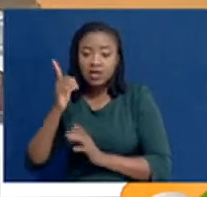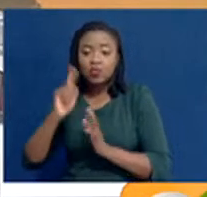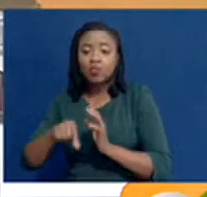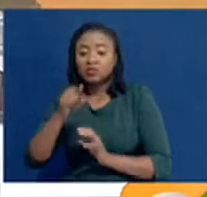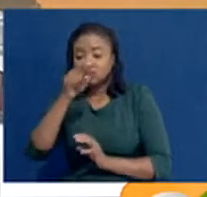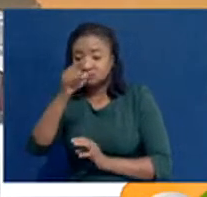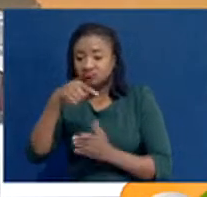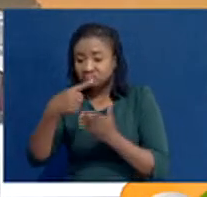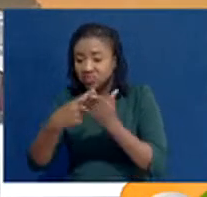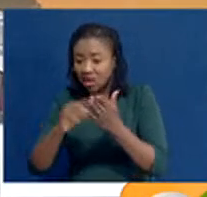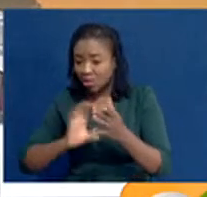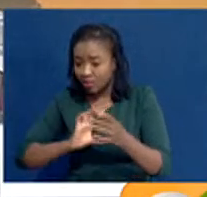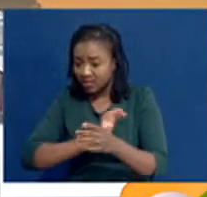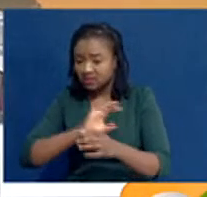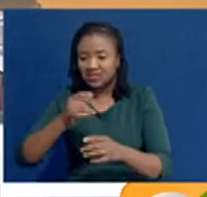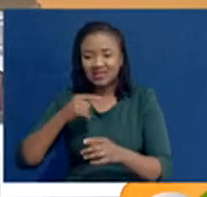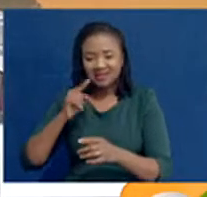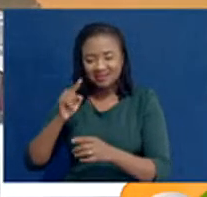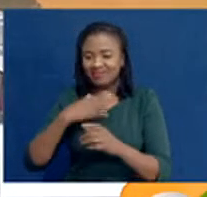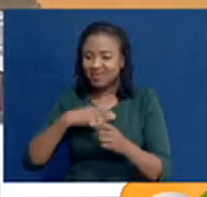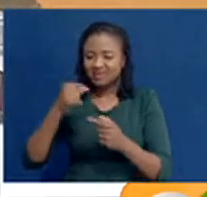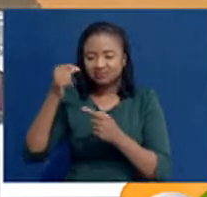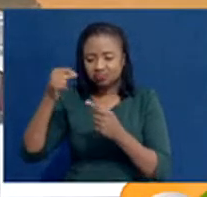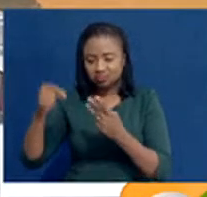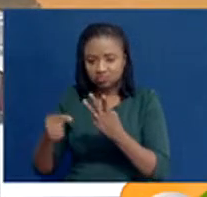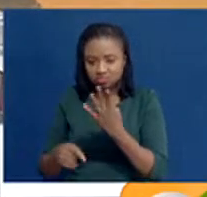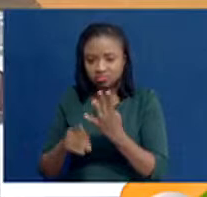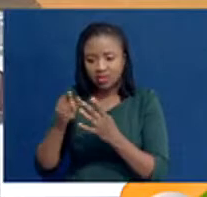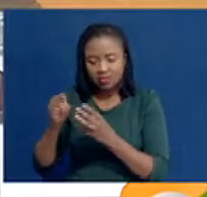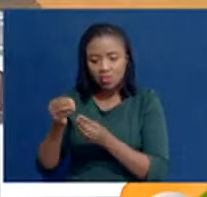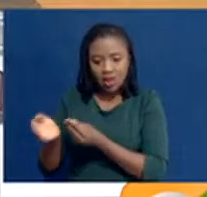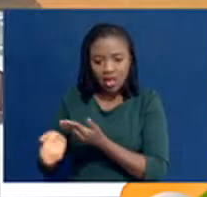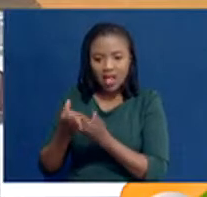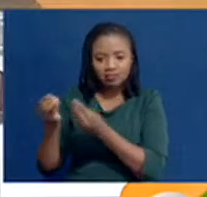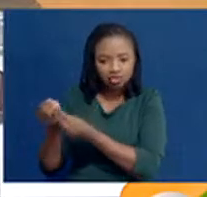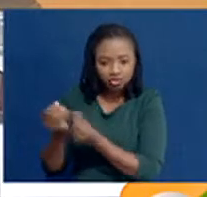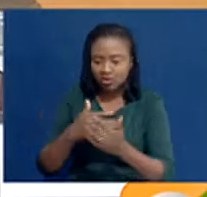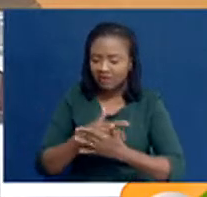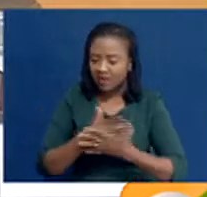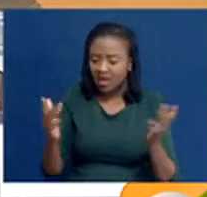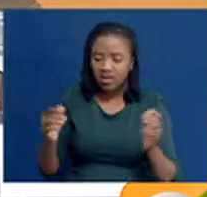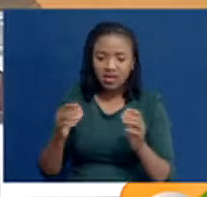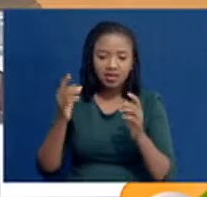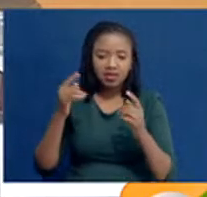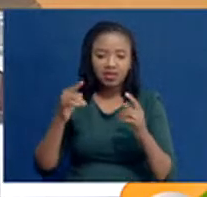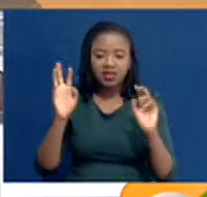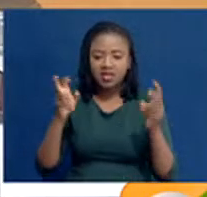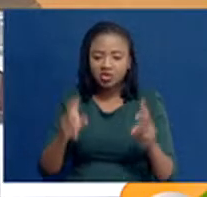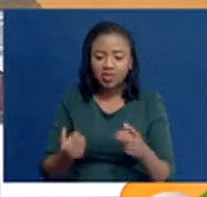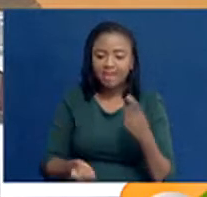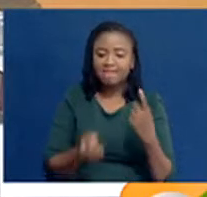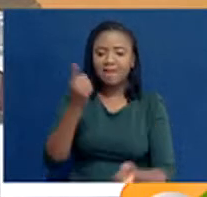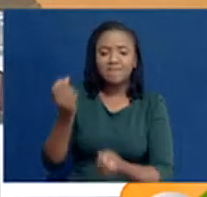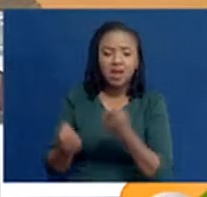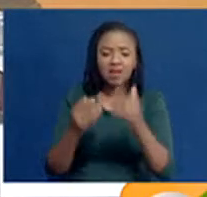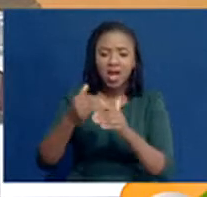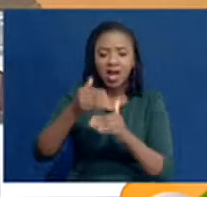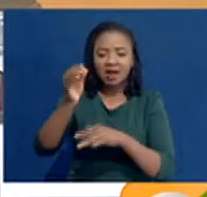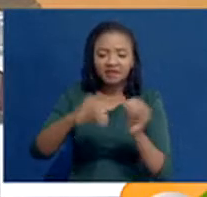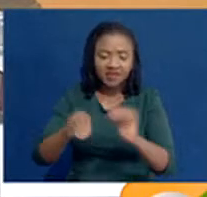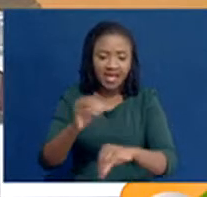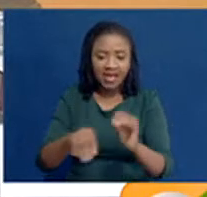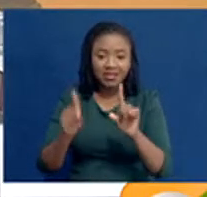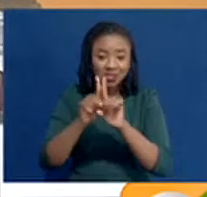address issues that arise after every election where results are contested. As Chemutai Goin now reports, emotions ran high